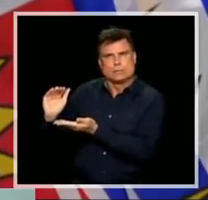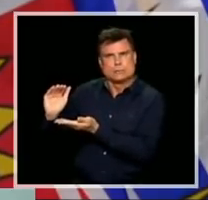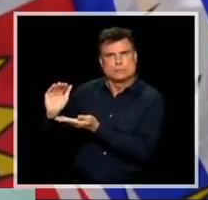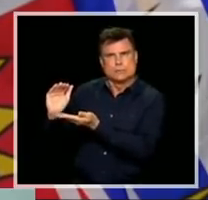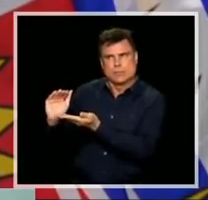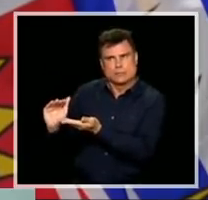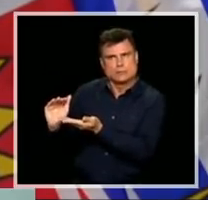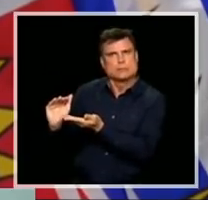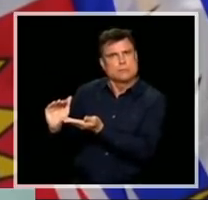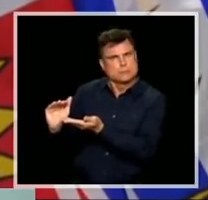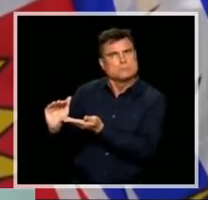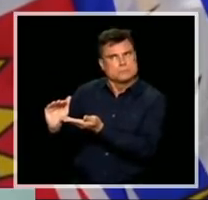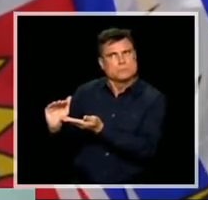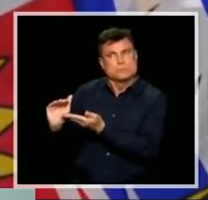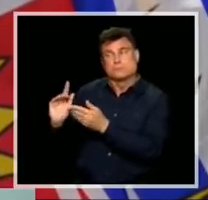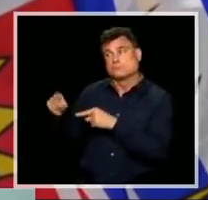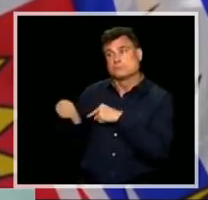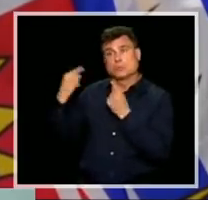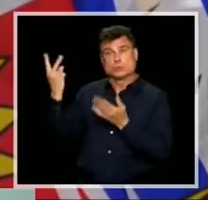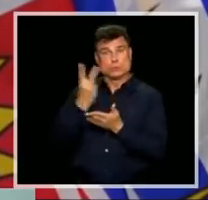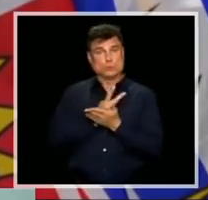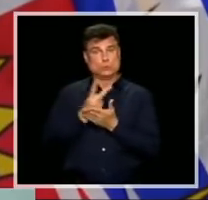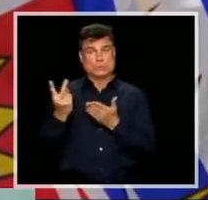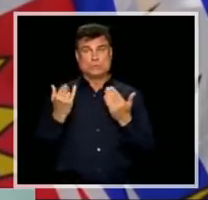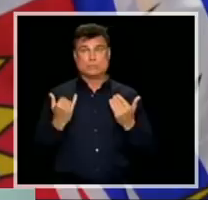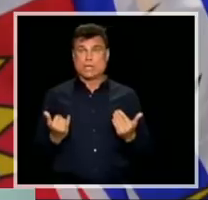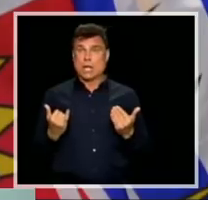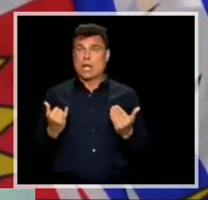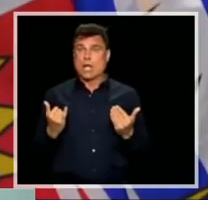that we limit the numbers of contacts we have.